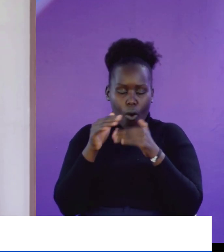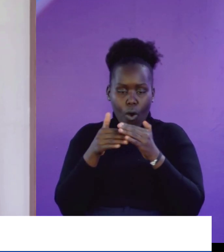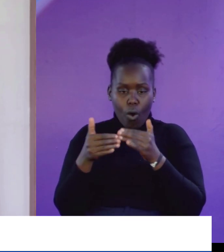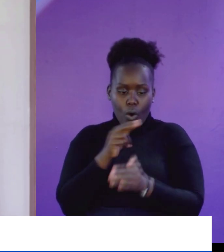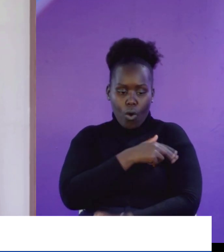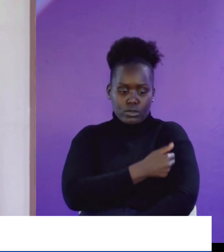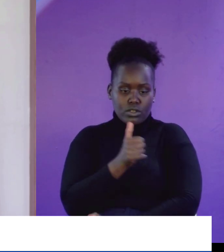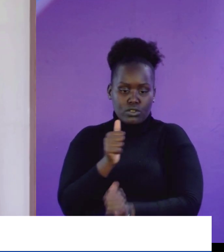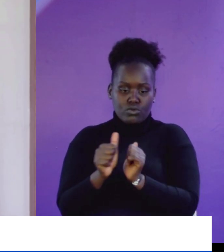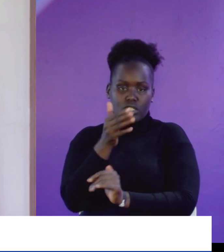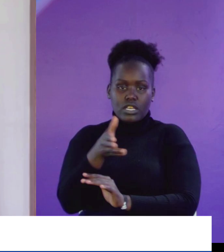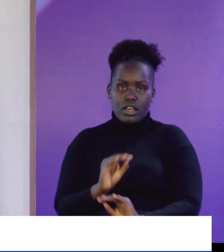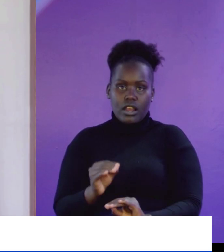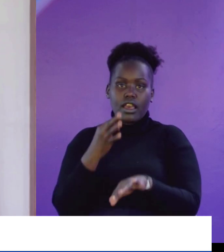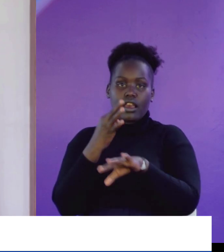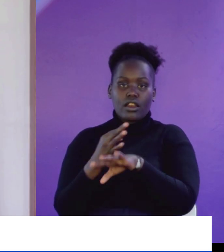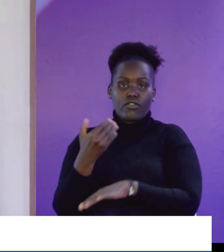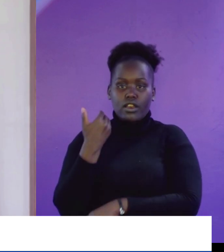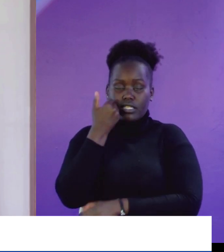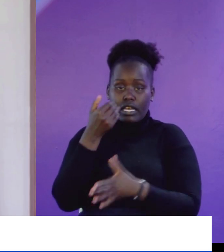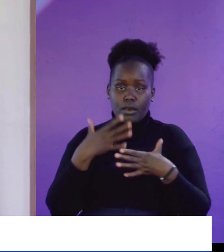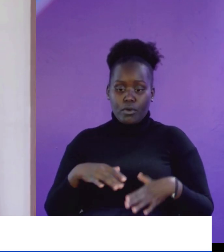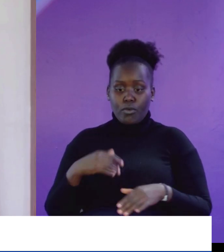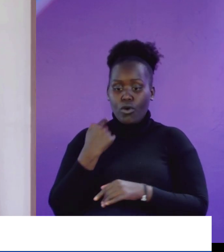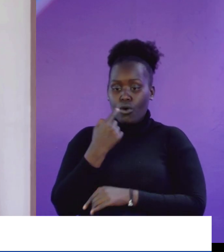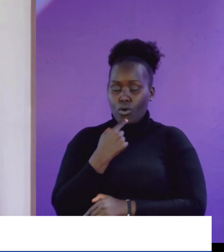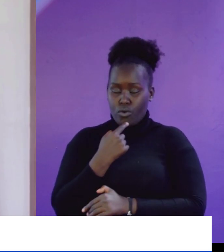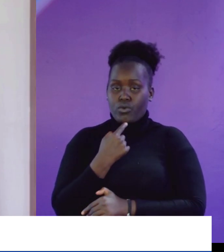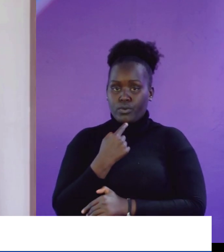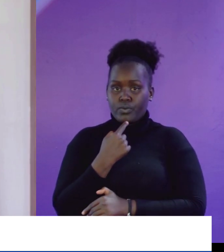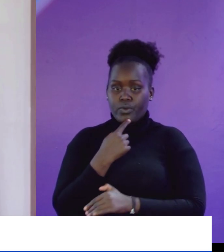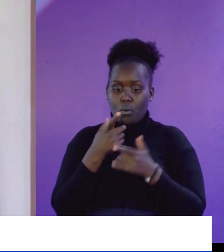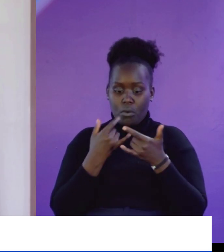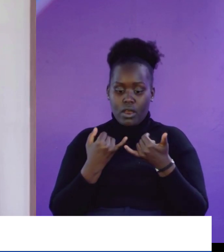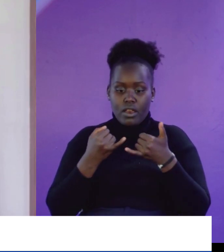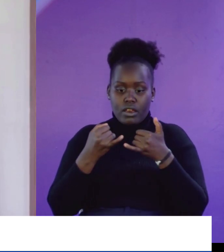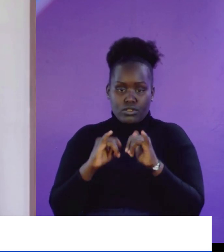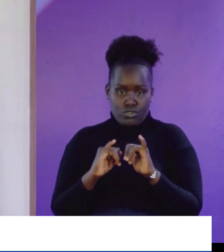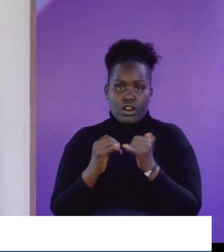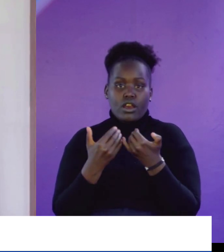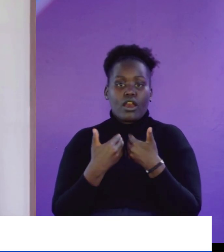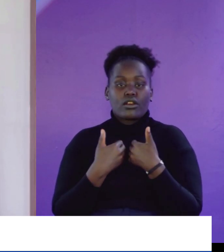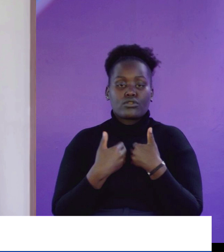fake patients that are attempting to carry out